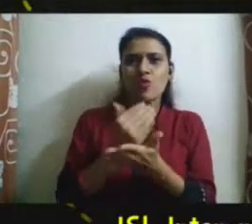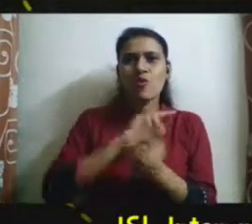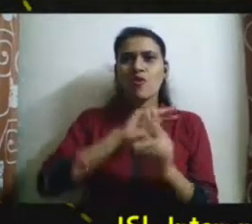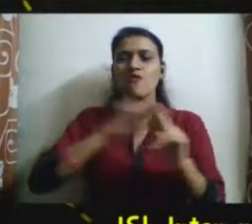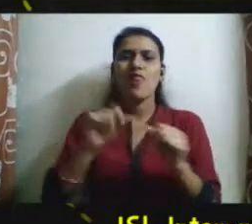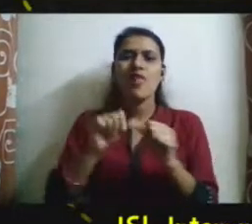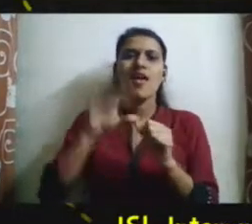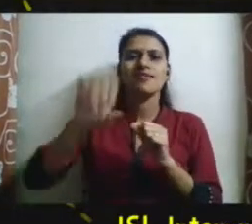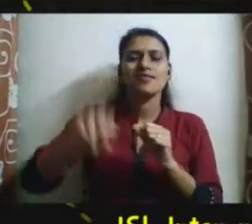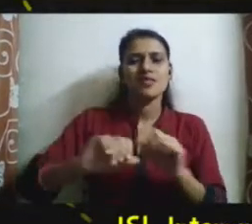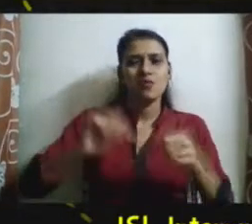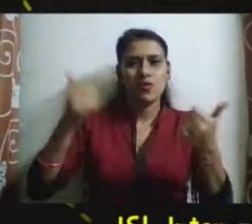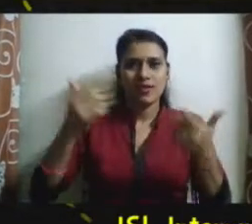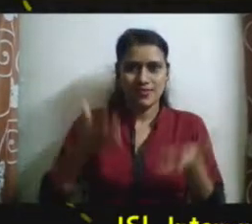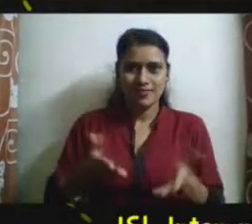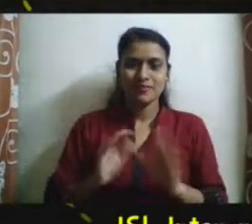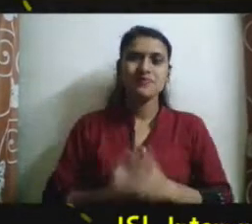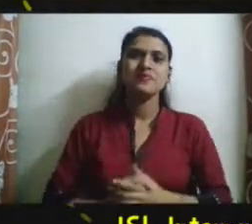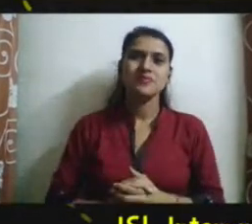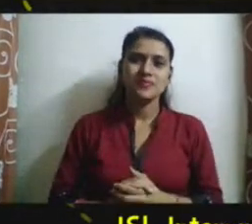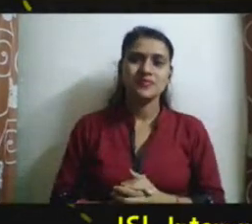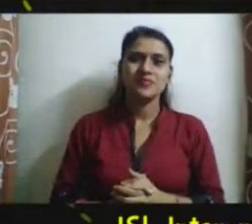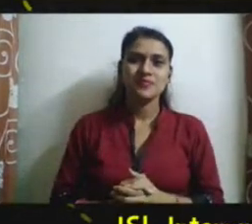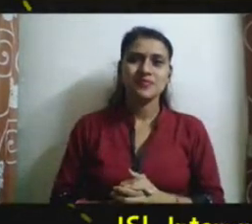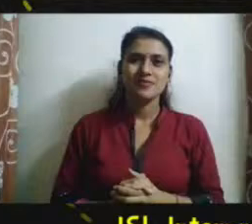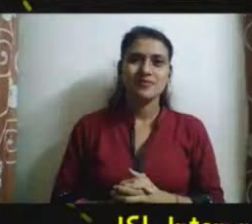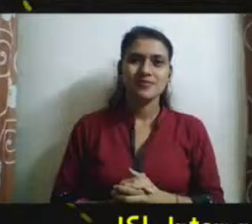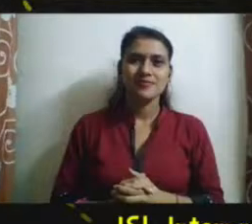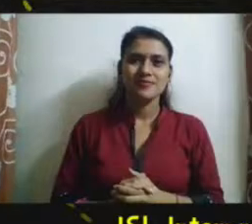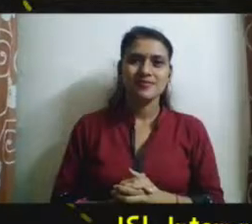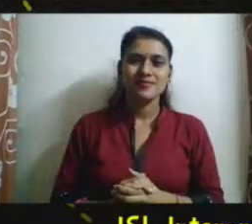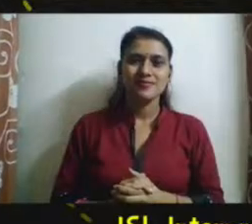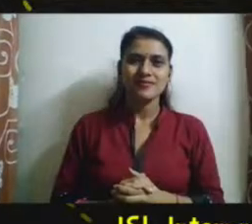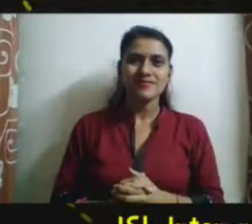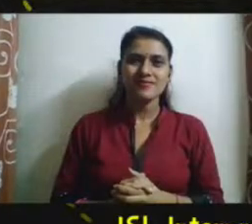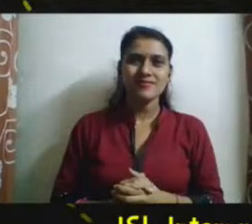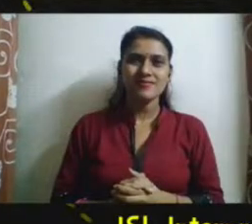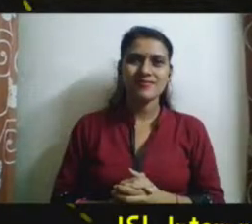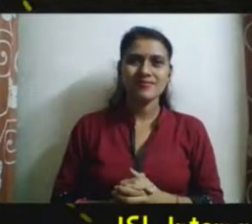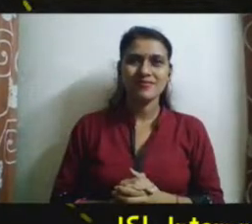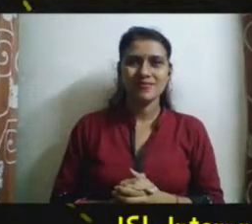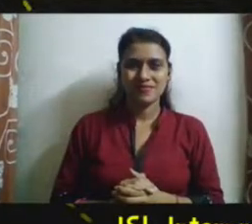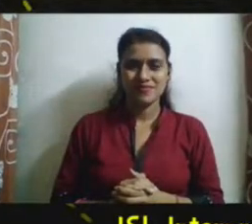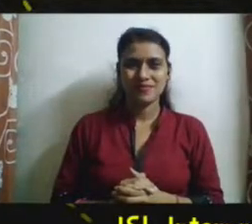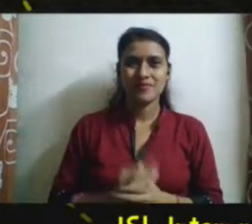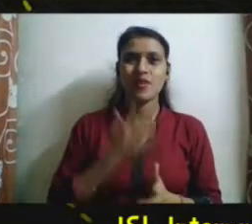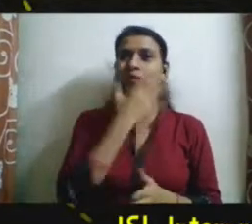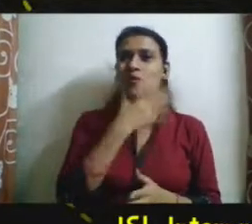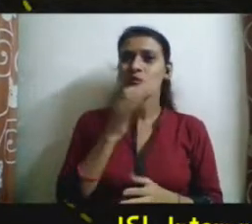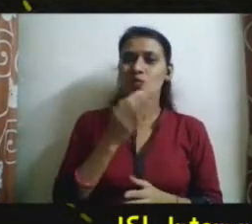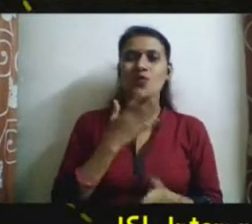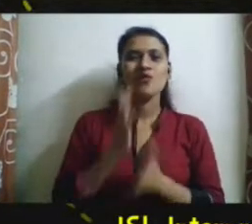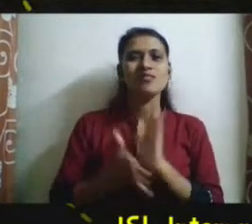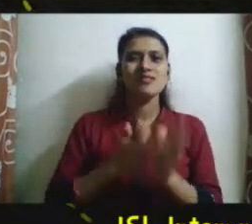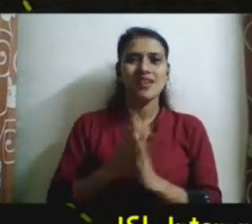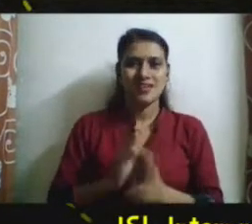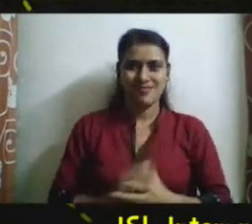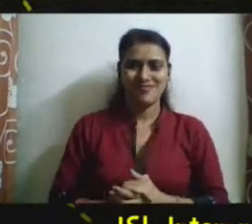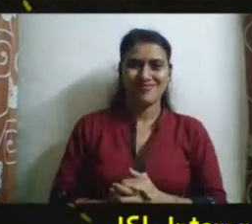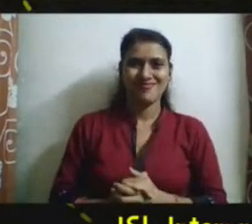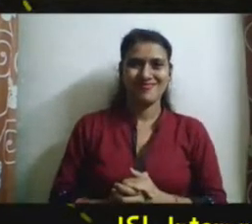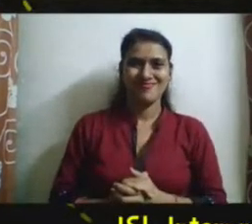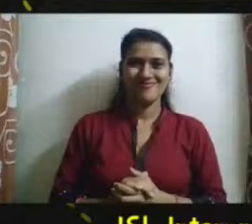accessible. So that is the signs for these beautiful words. The first sign for the great word love, which